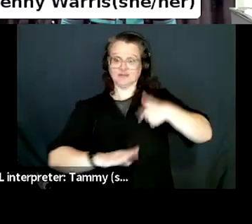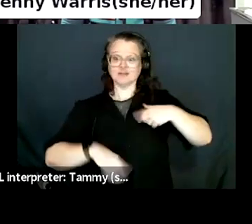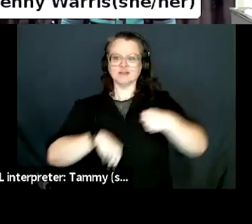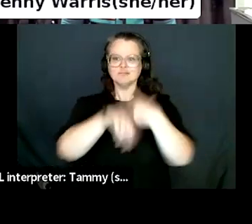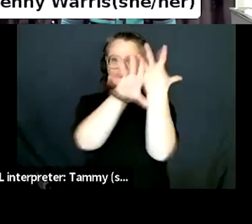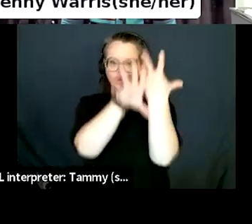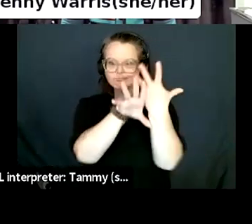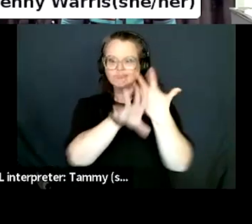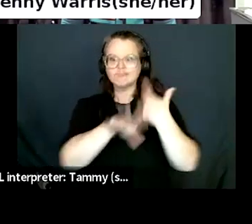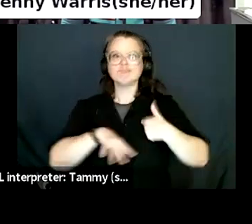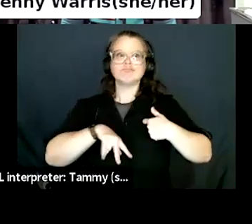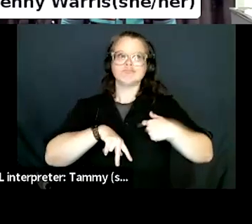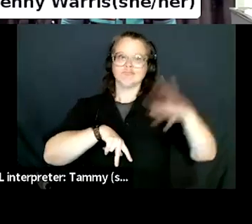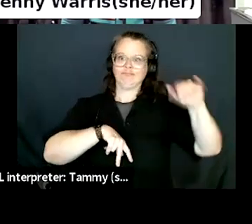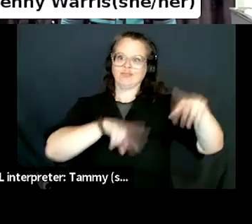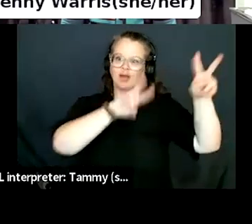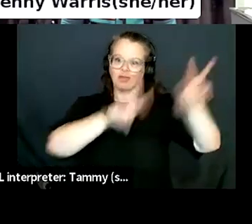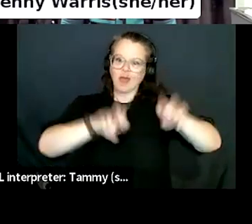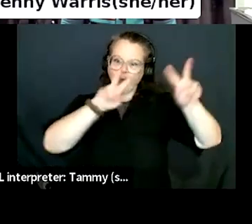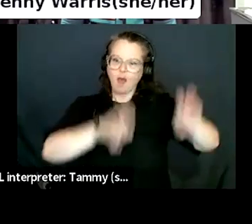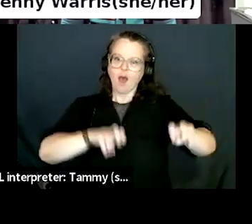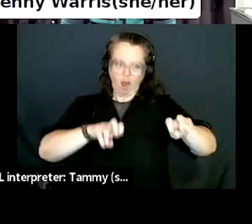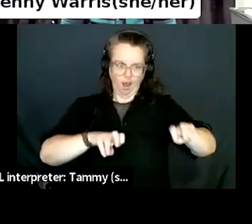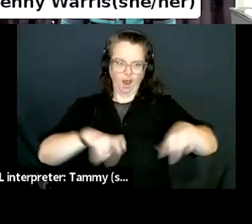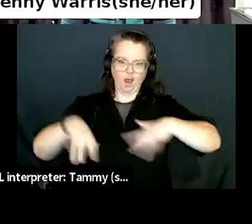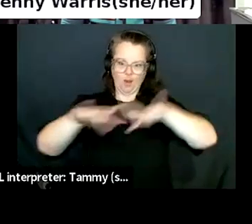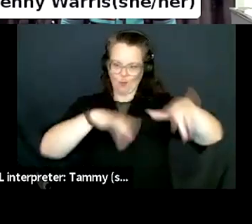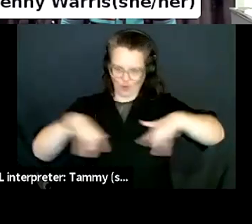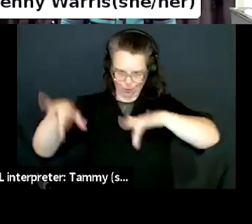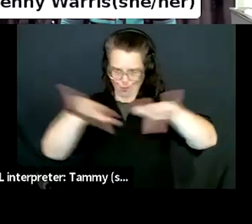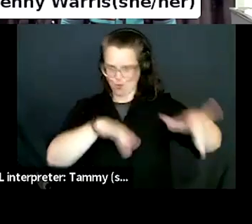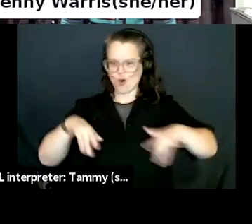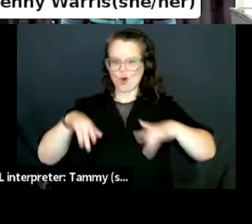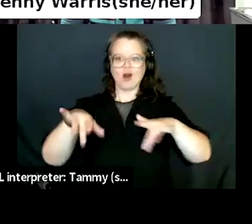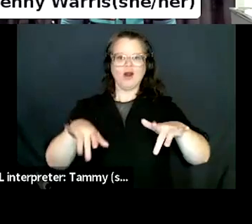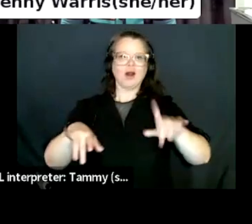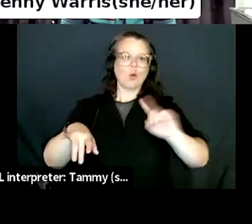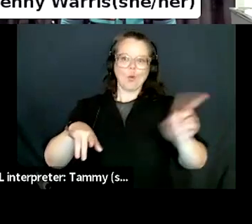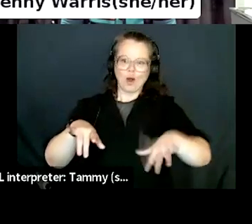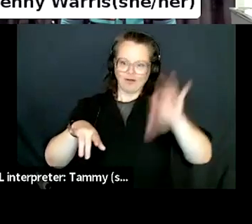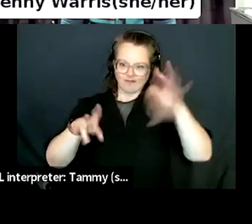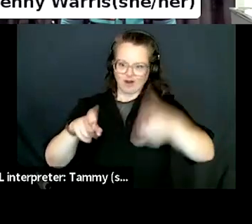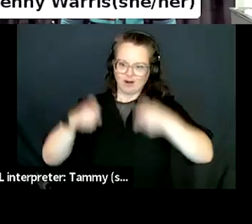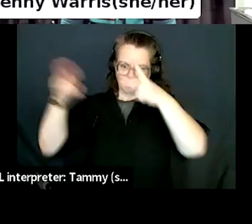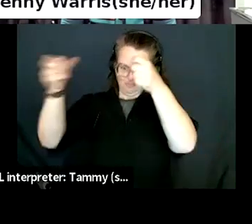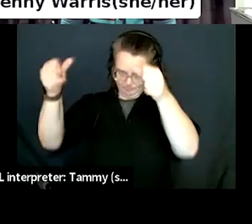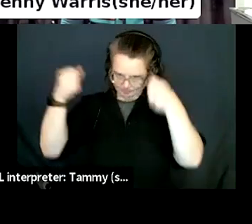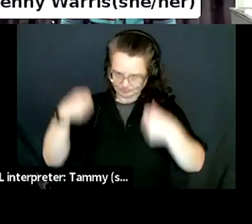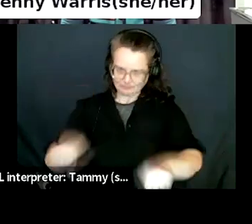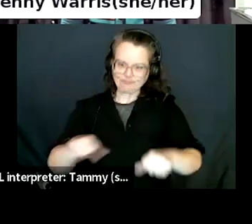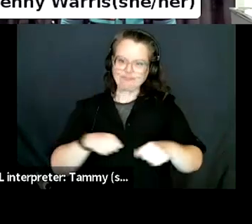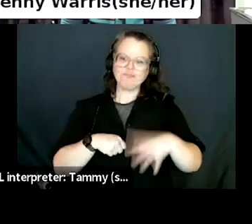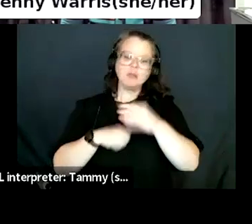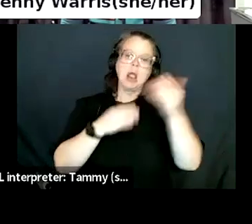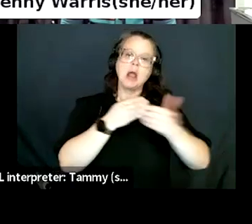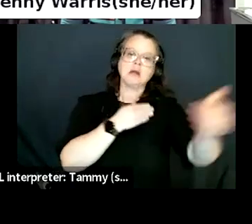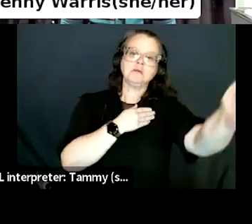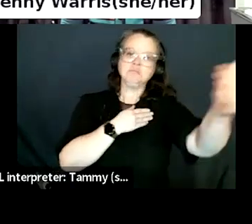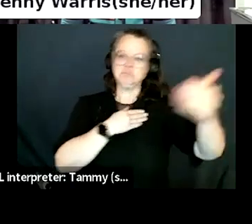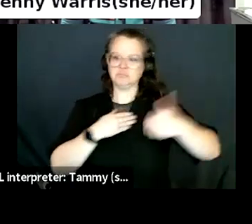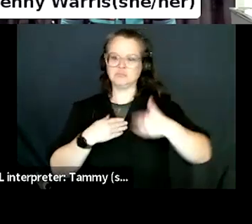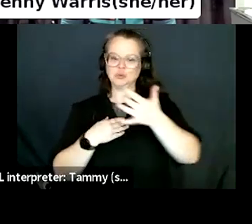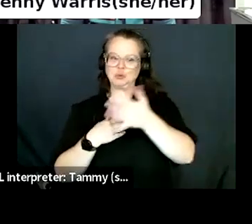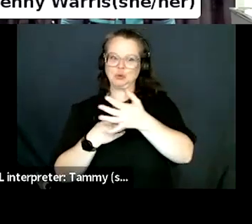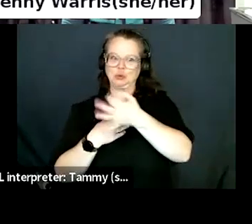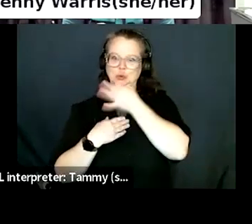bnctechforum.ca. Lastly, we'd like to thank the Department of Canadian Heritage for their support through